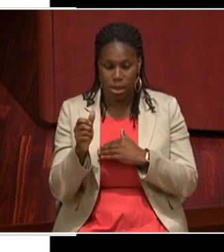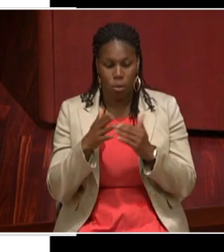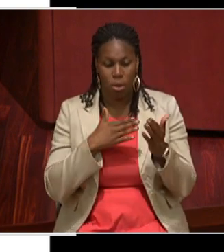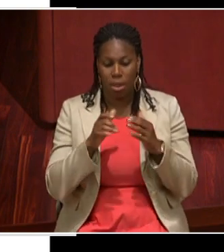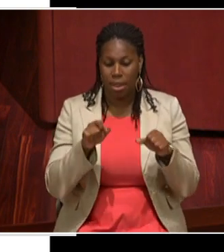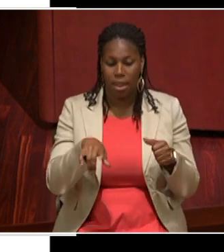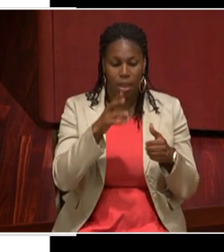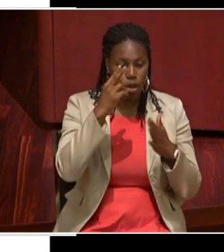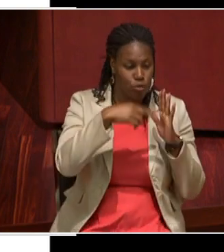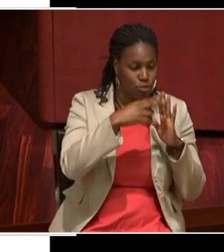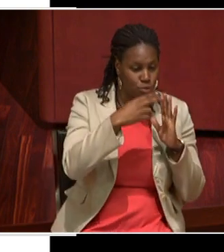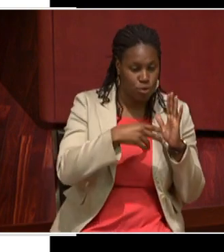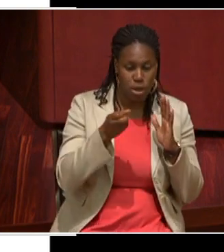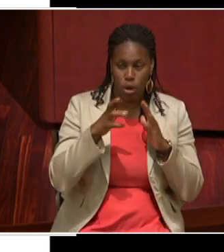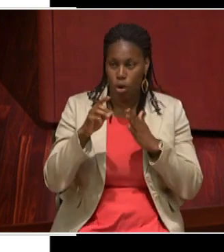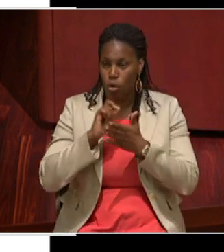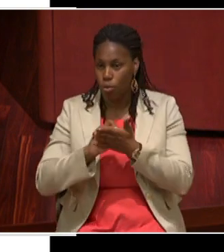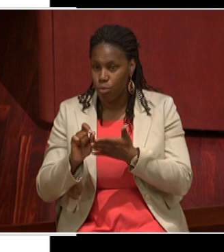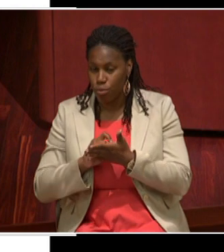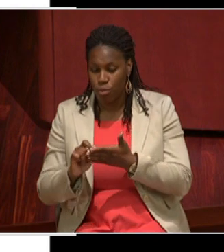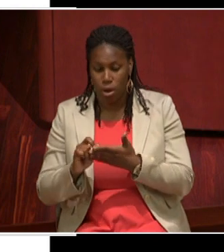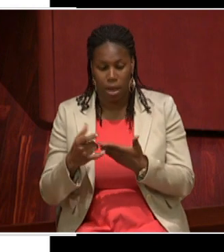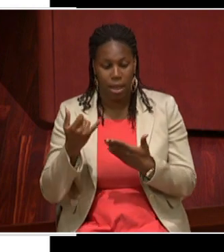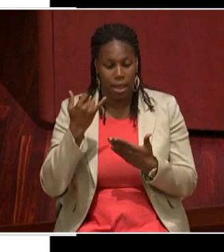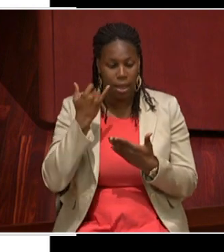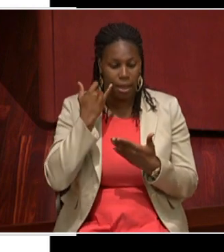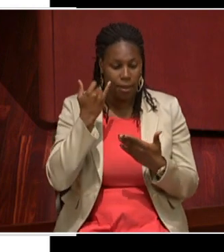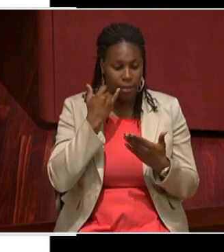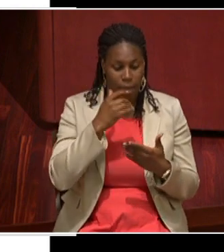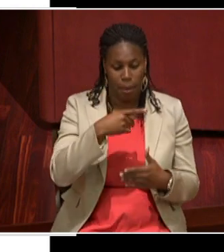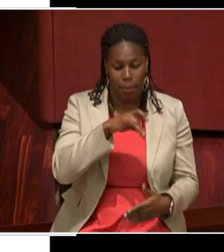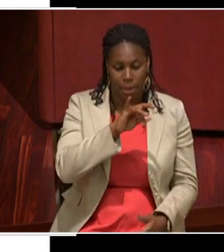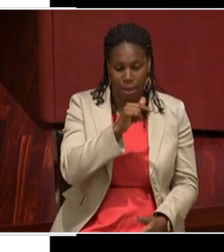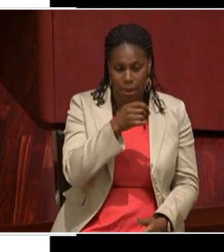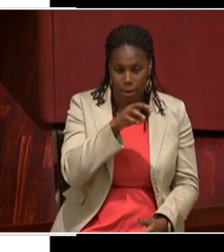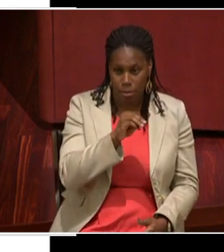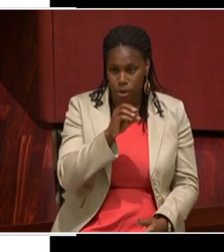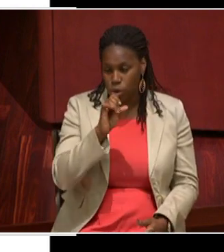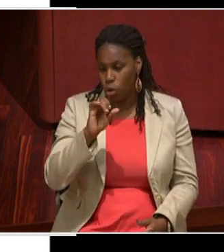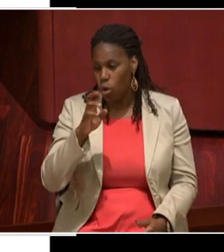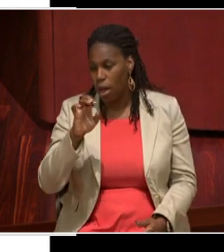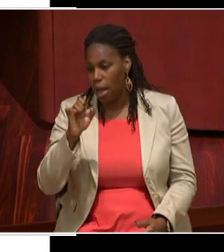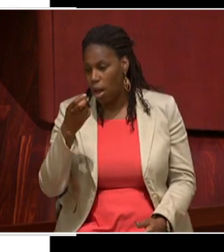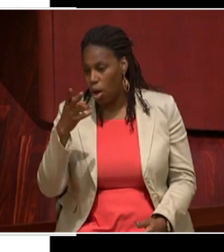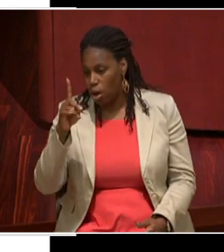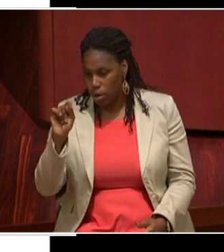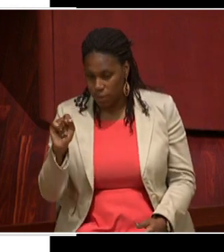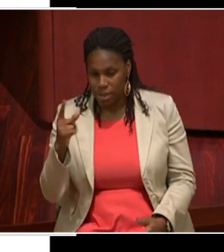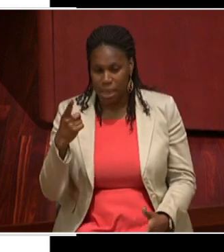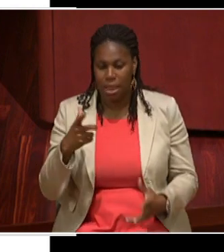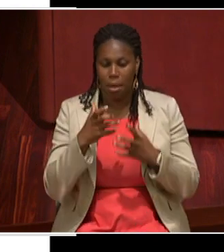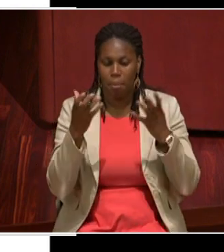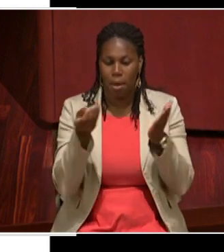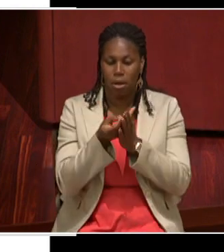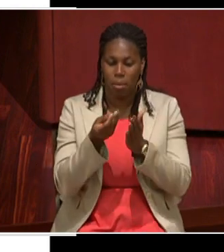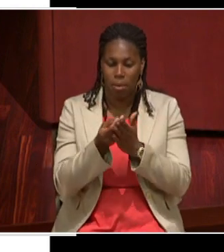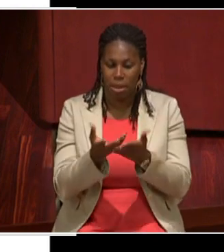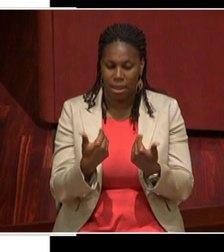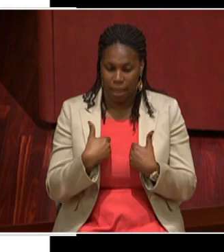read or write, whether they're a polygamist or an anarchist, and the amount of money they are carrying.